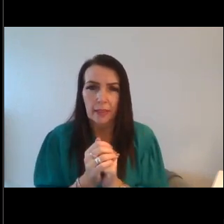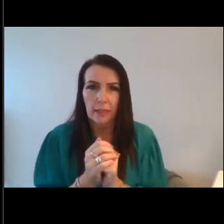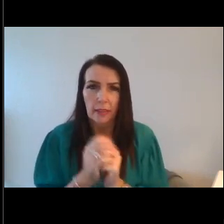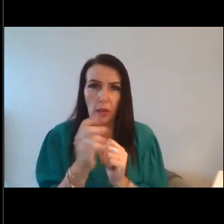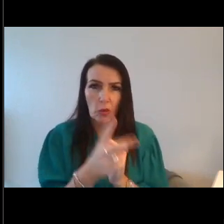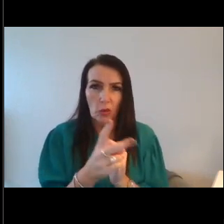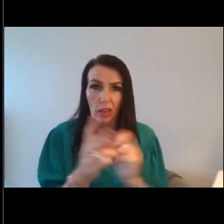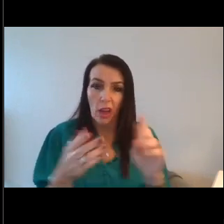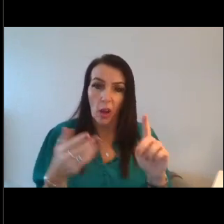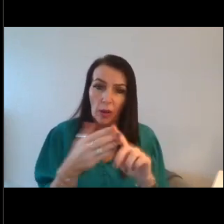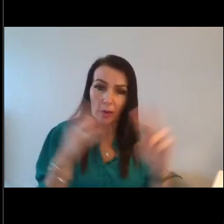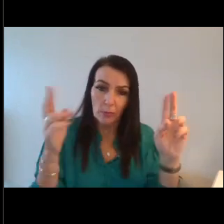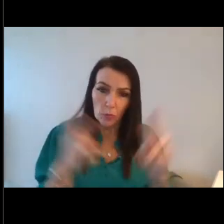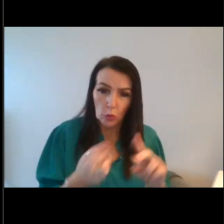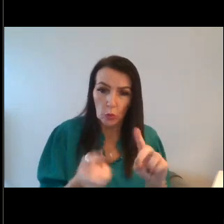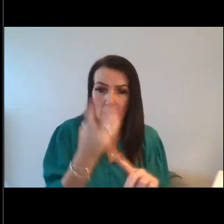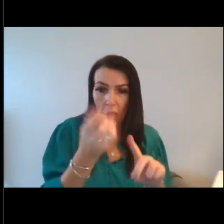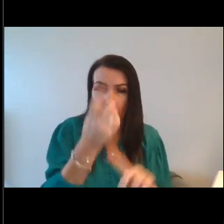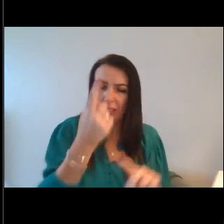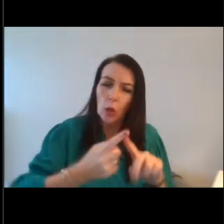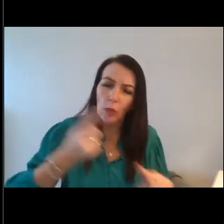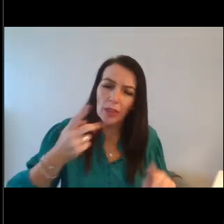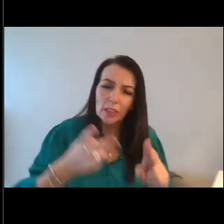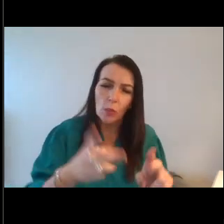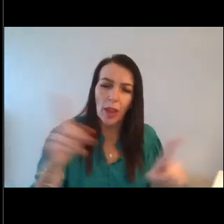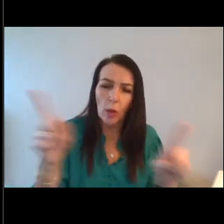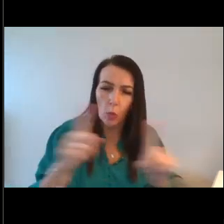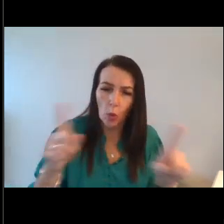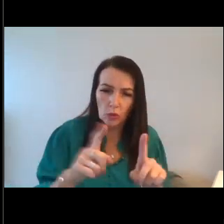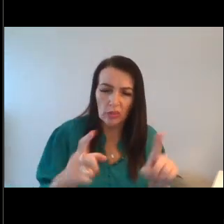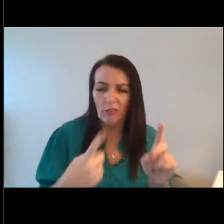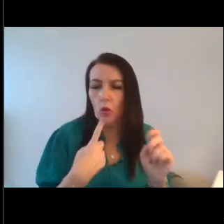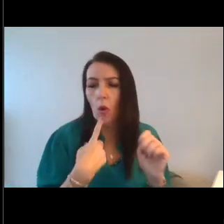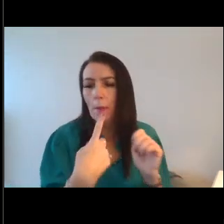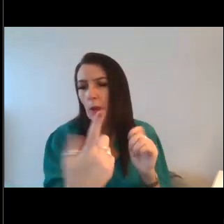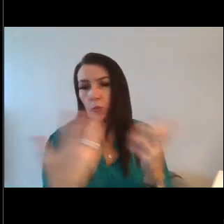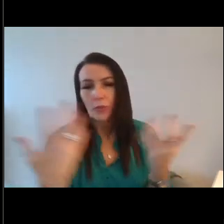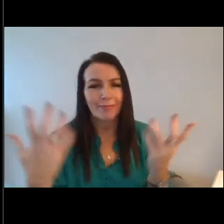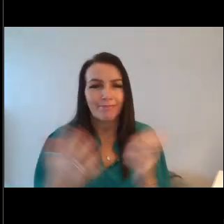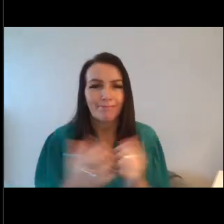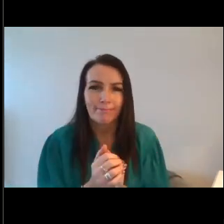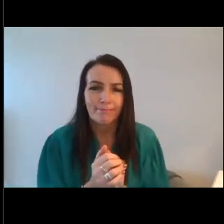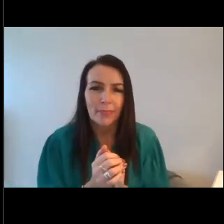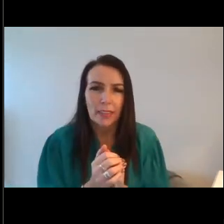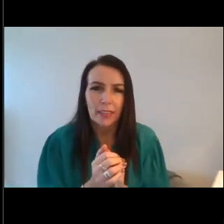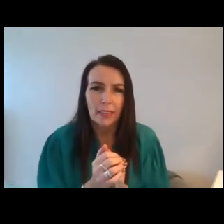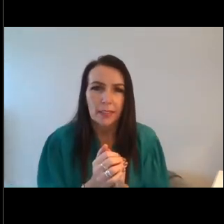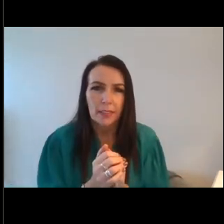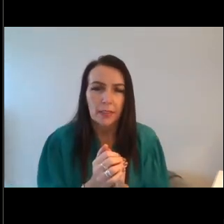about reducing carbon. What's the quickest way to reduce carbon per pound? What's the best way